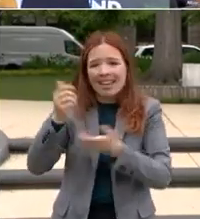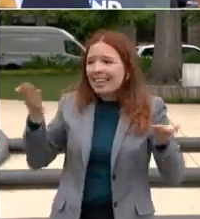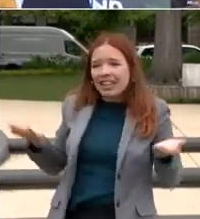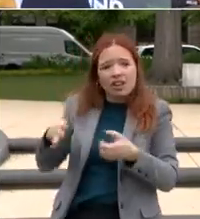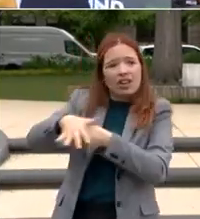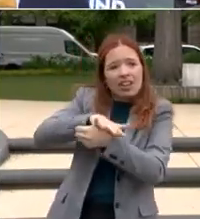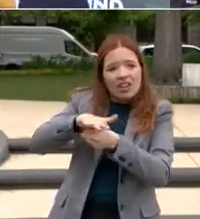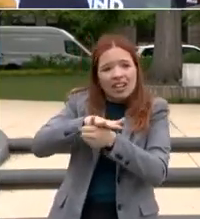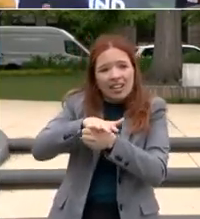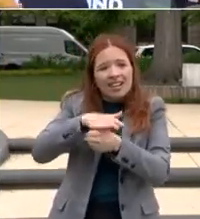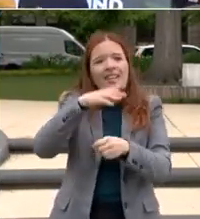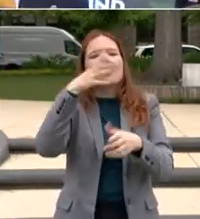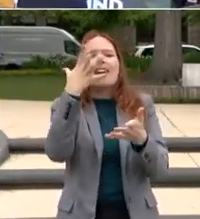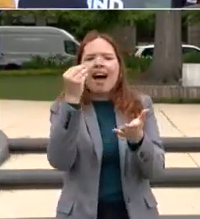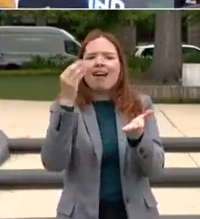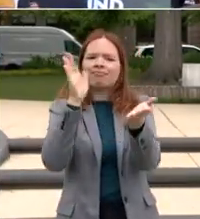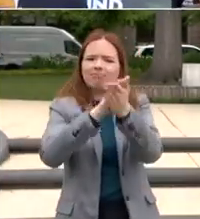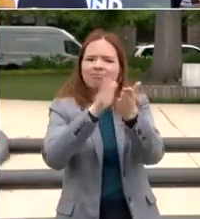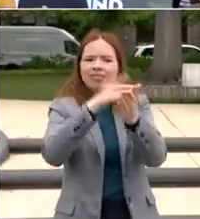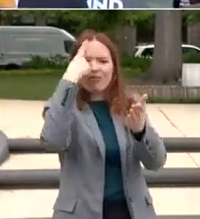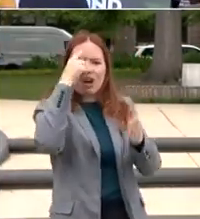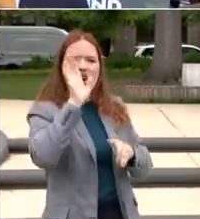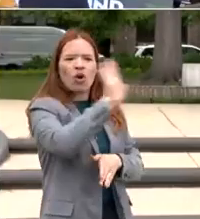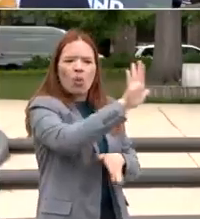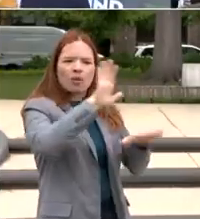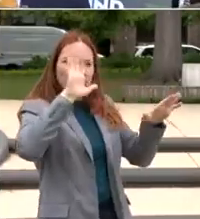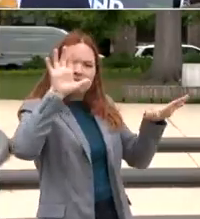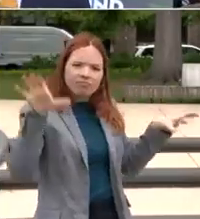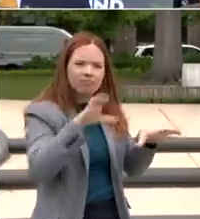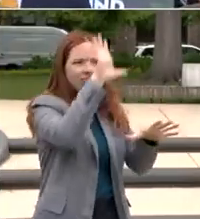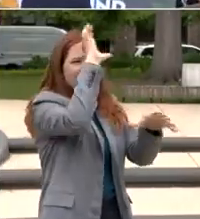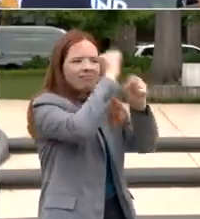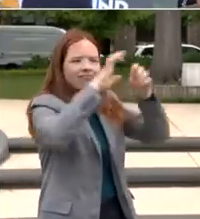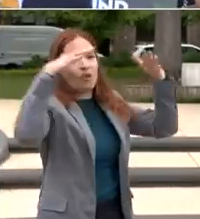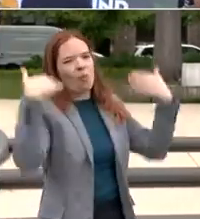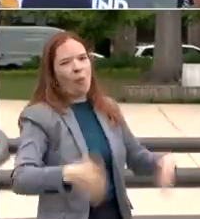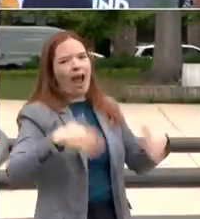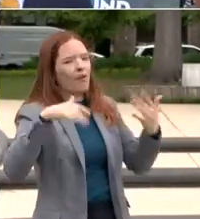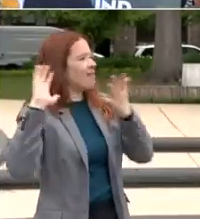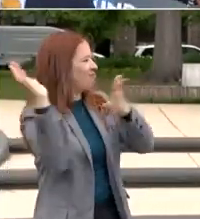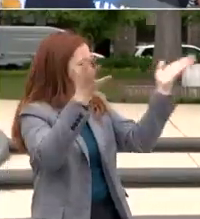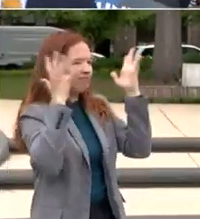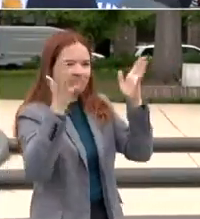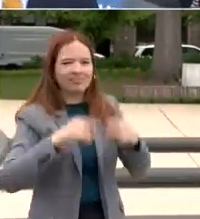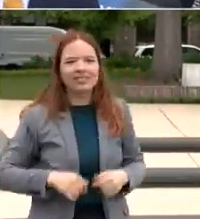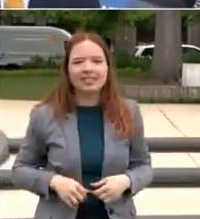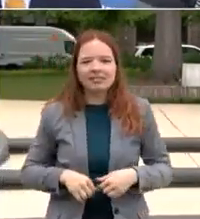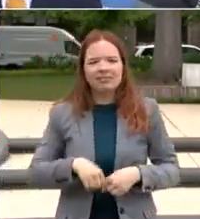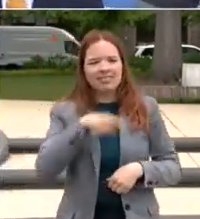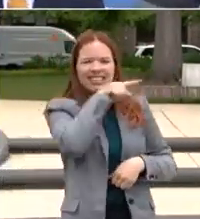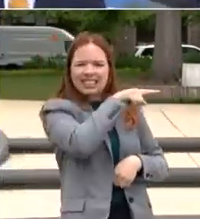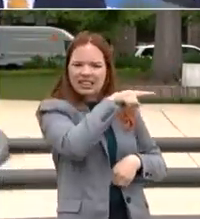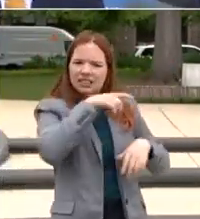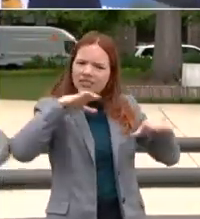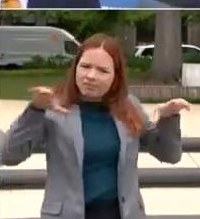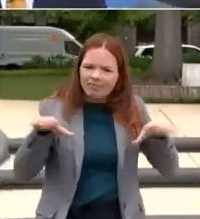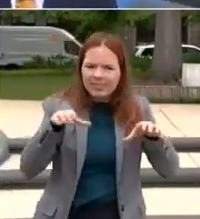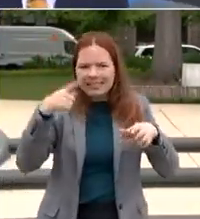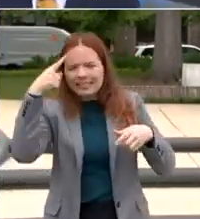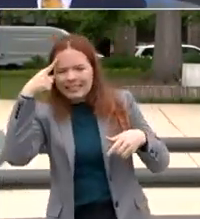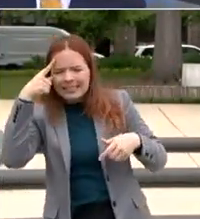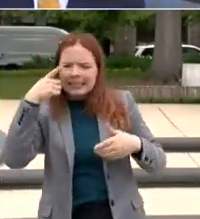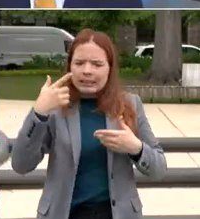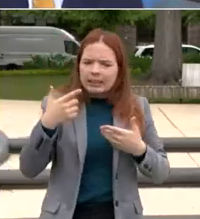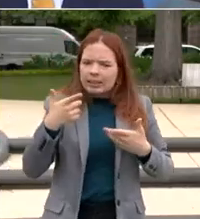of applause and thank her for her vision and making a decision about her